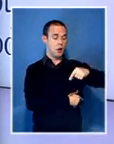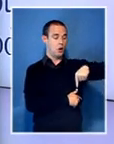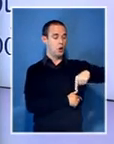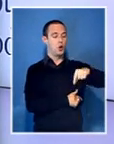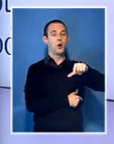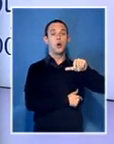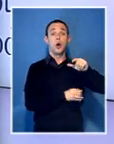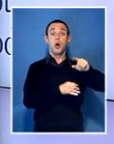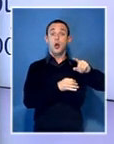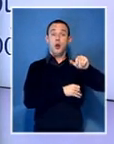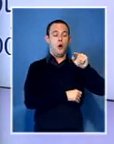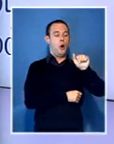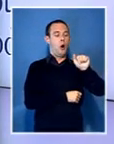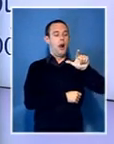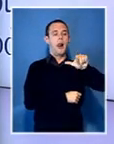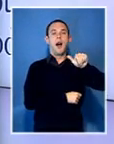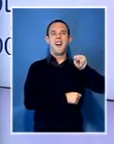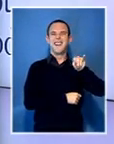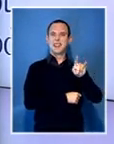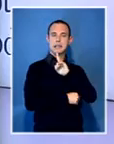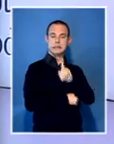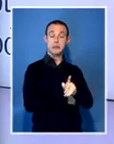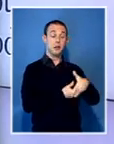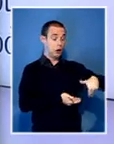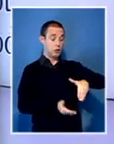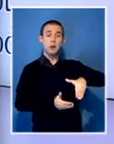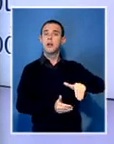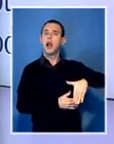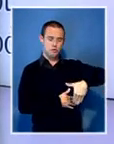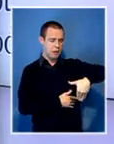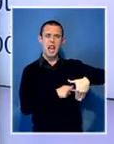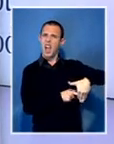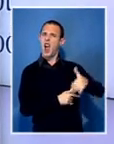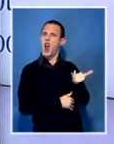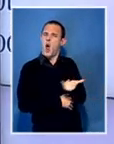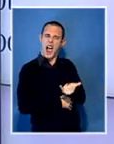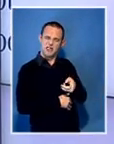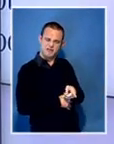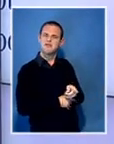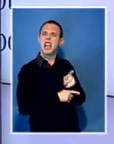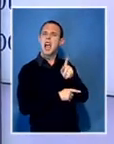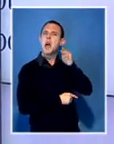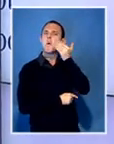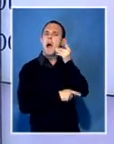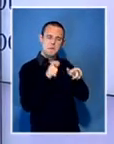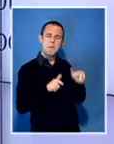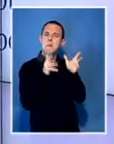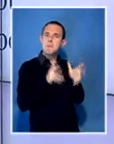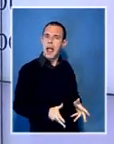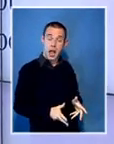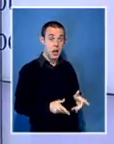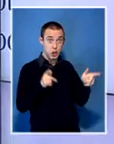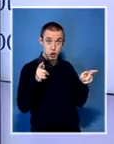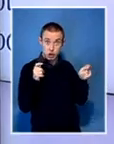Kolani Ngwegazi, and he says, it looks like both rugby and cricket are exclusively for whites. There is not enough